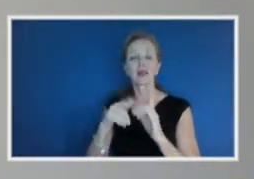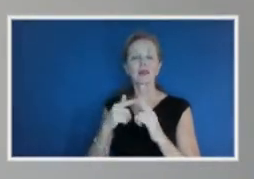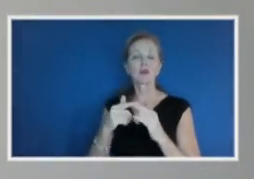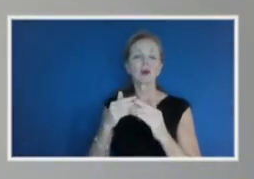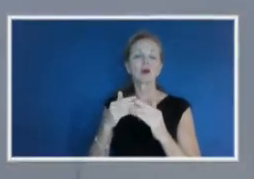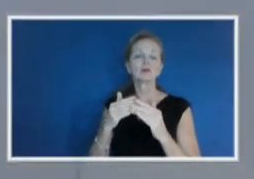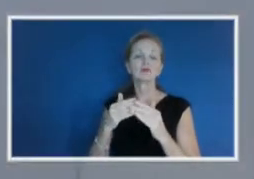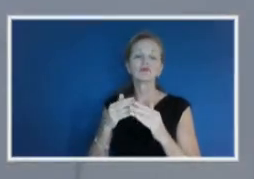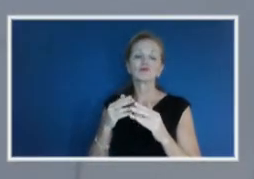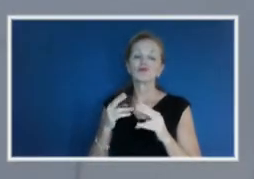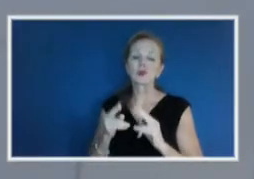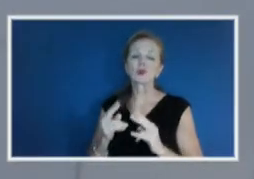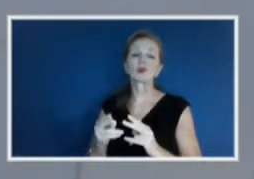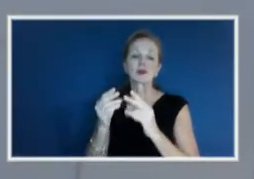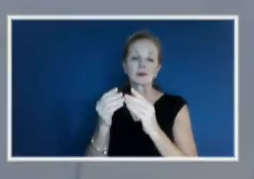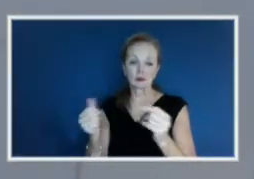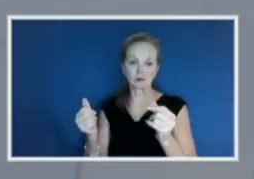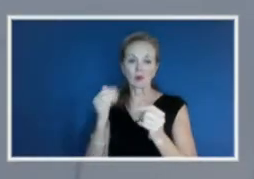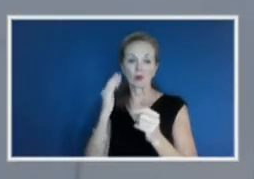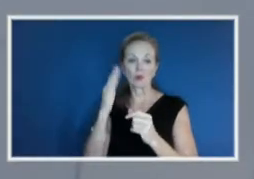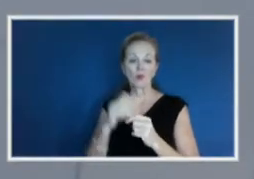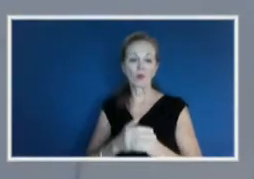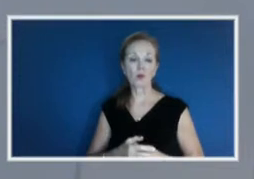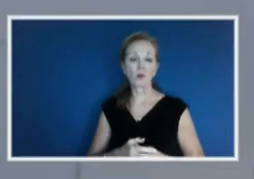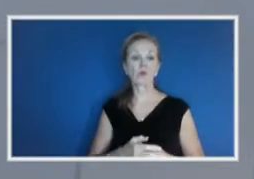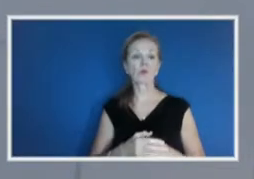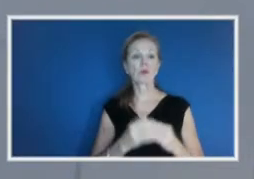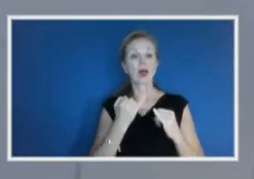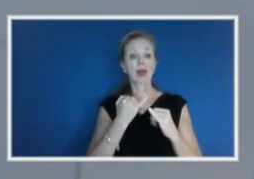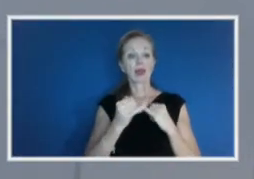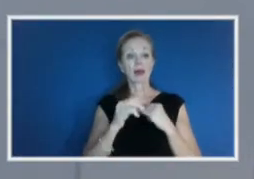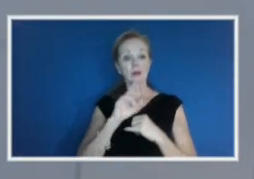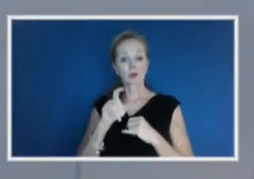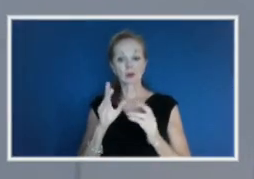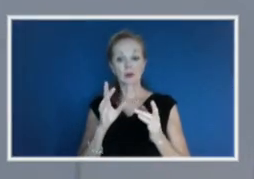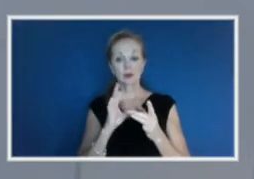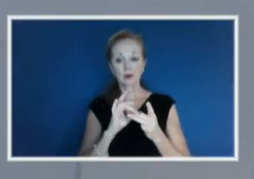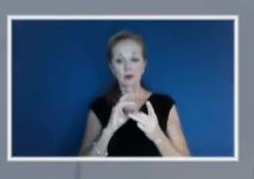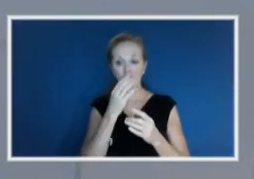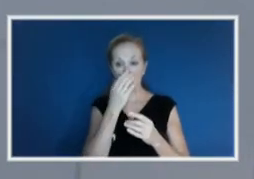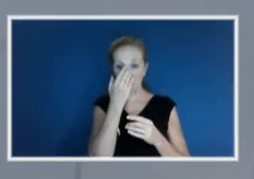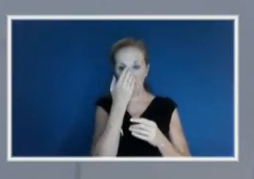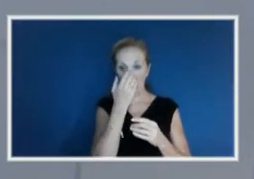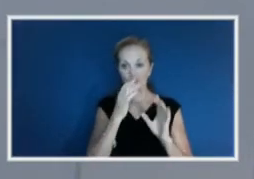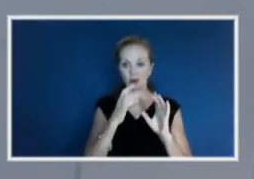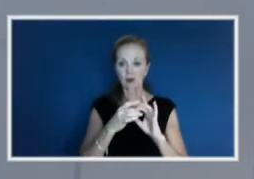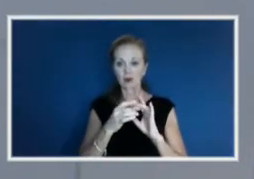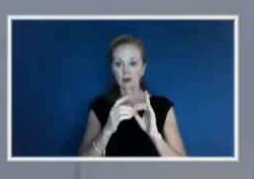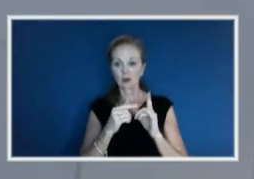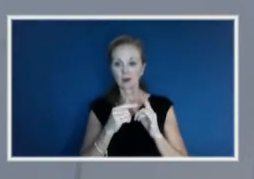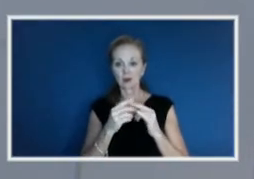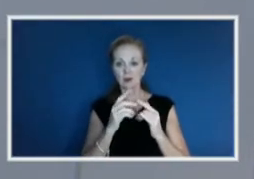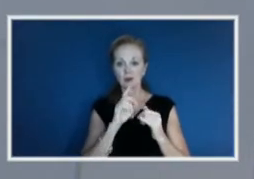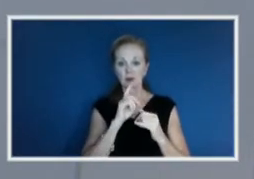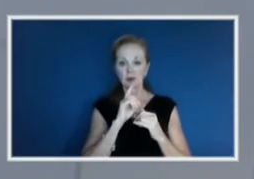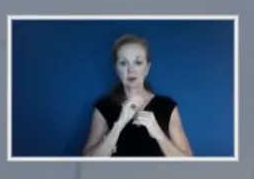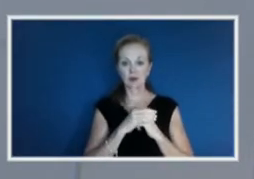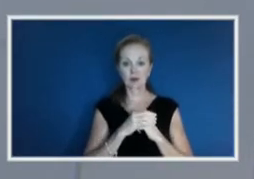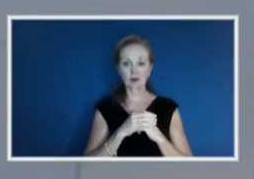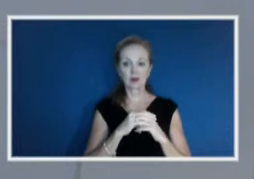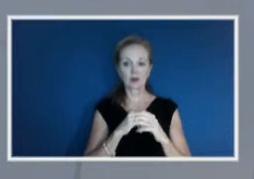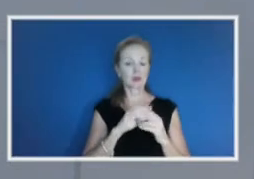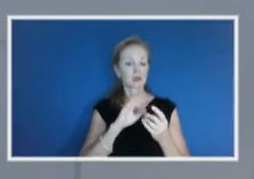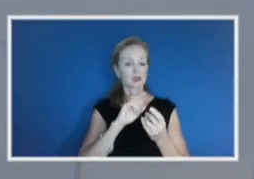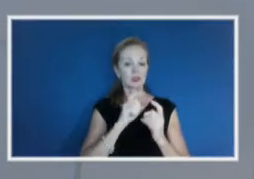well. Last question, and it's along the line of some of the other comments in reference to the change in communication, yes.